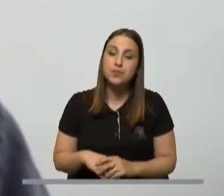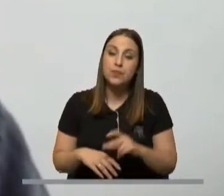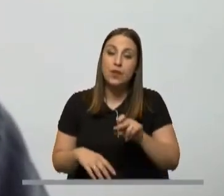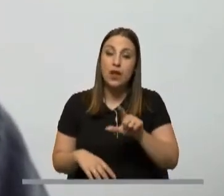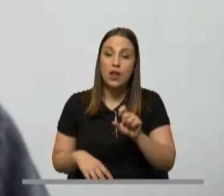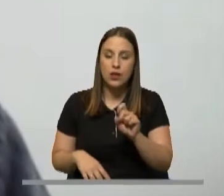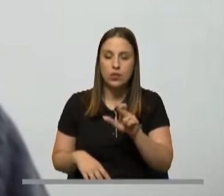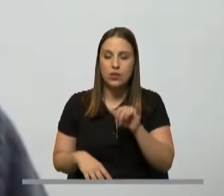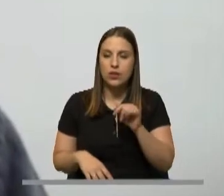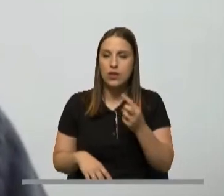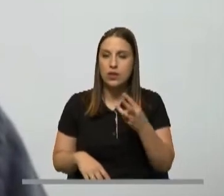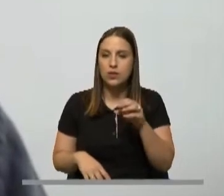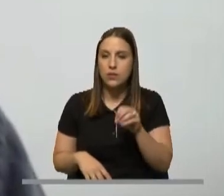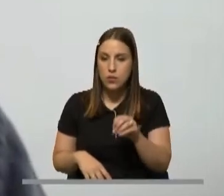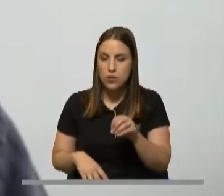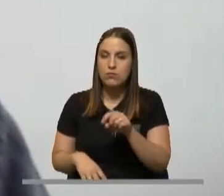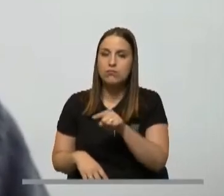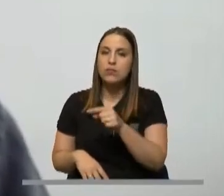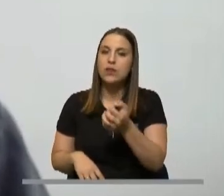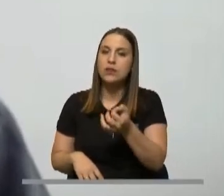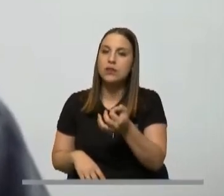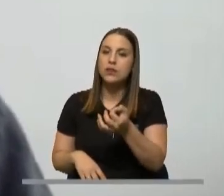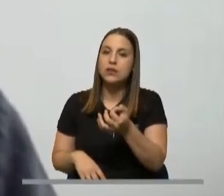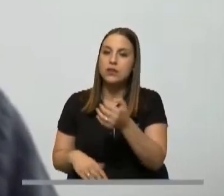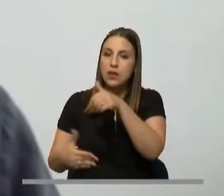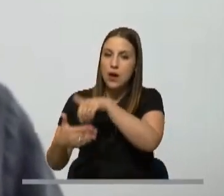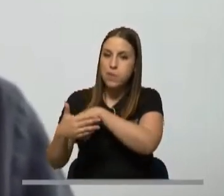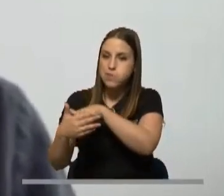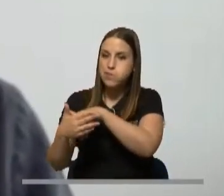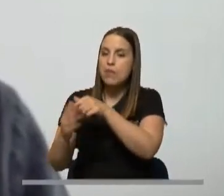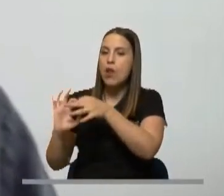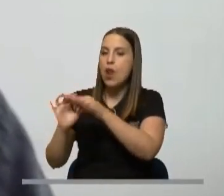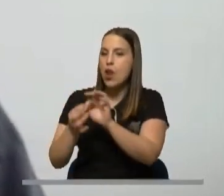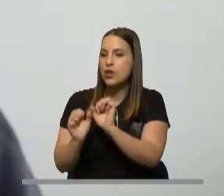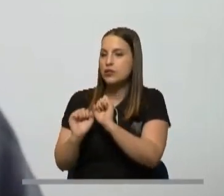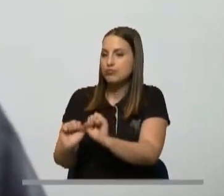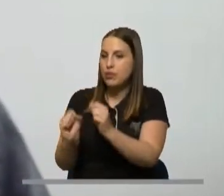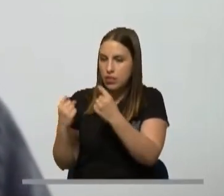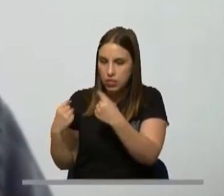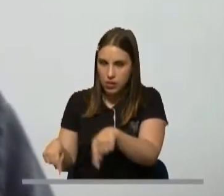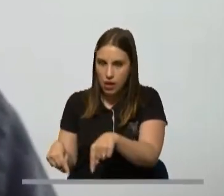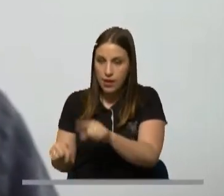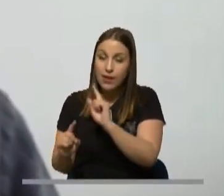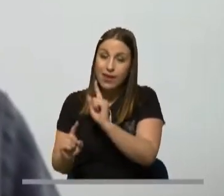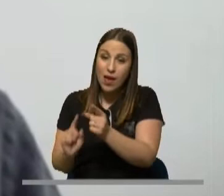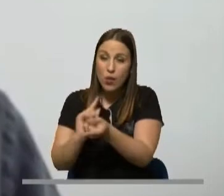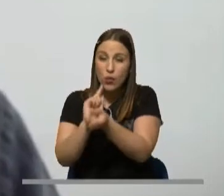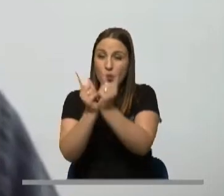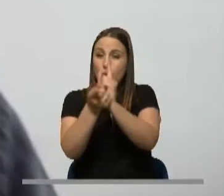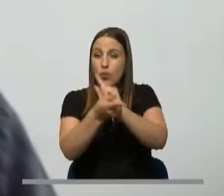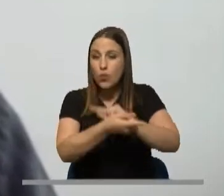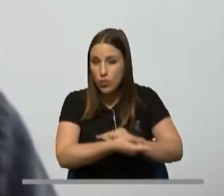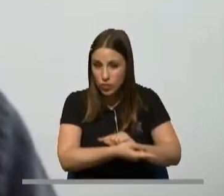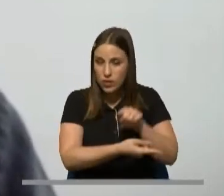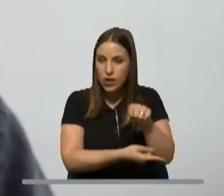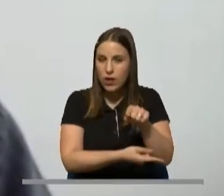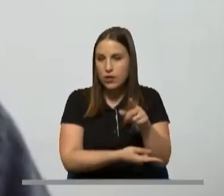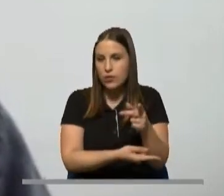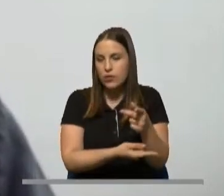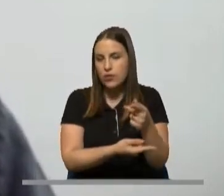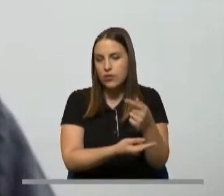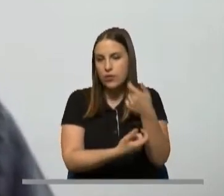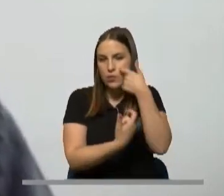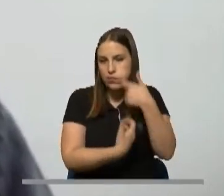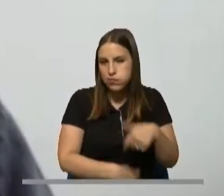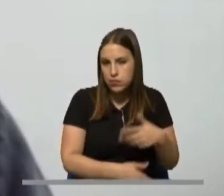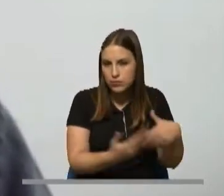Algorithms work with zero and one logic, which is the opposite of the ambiguity.